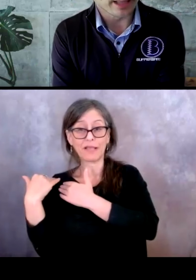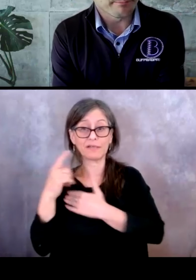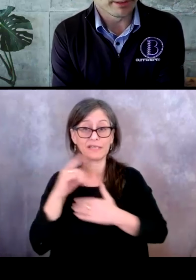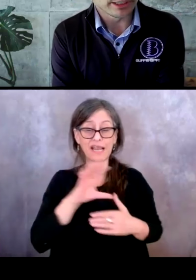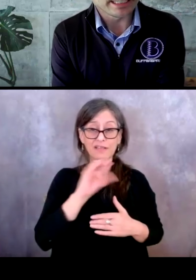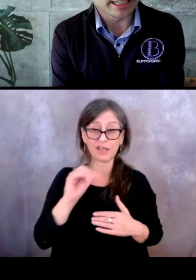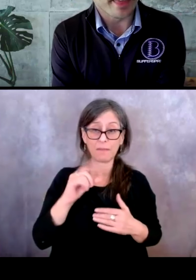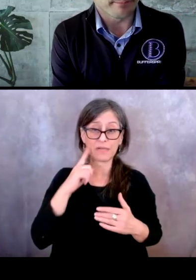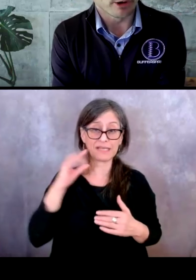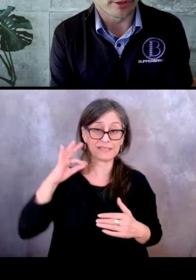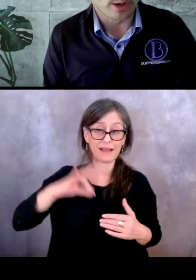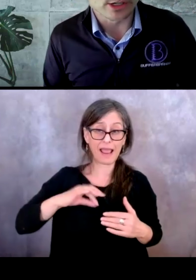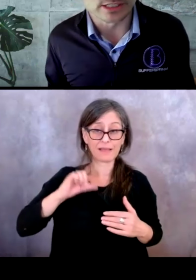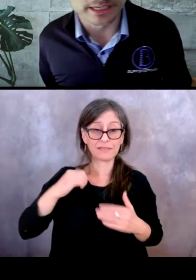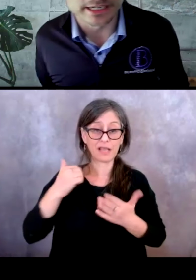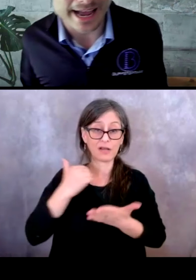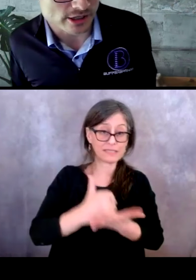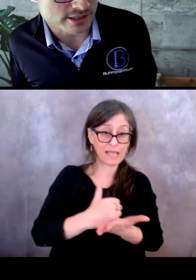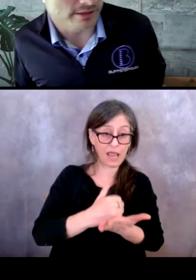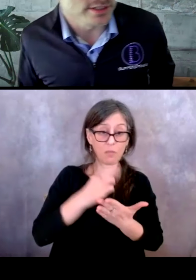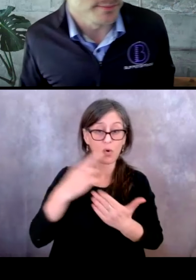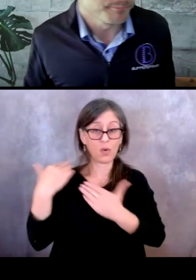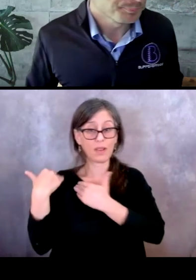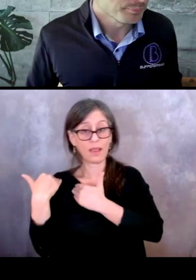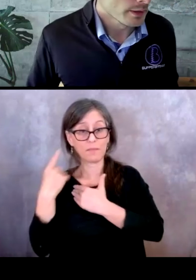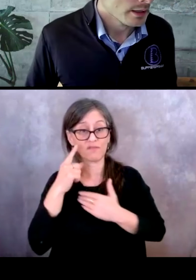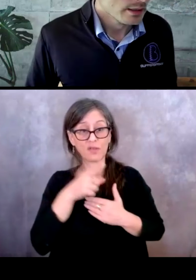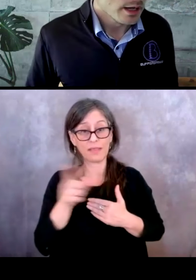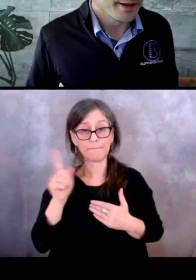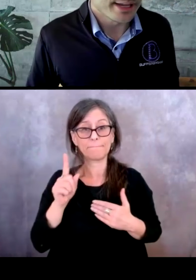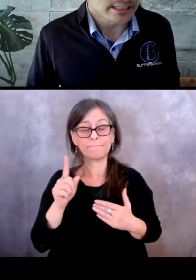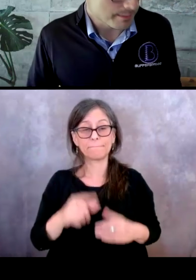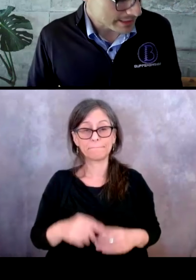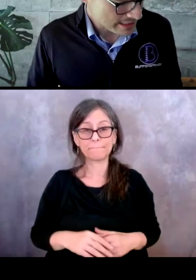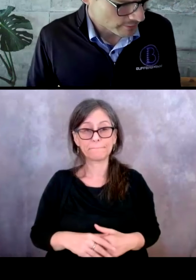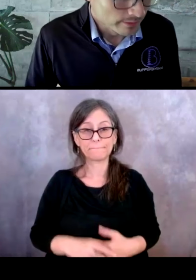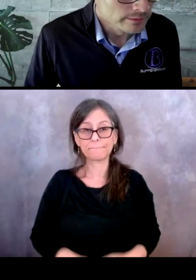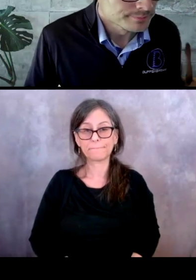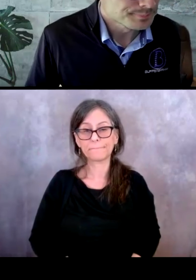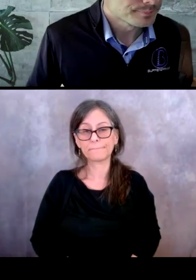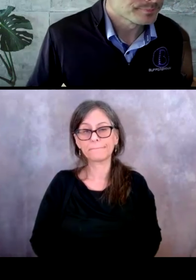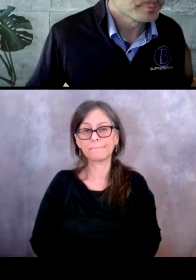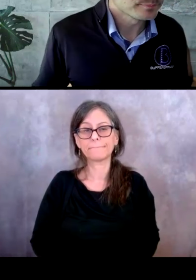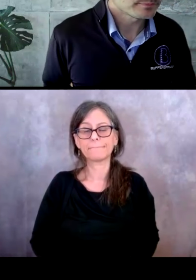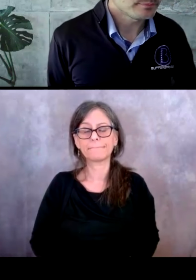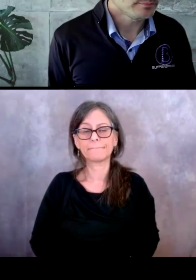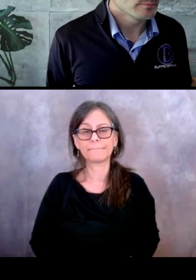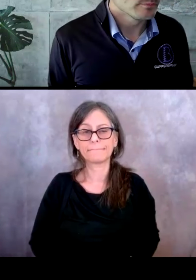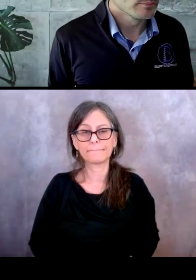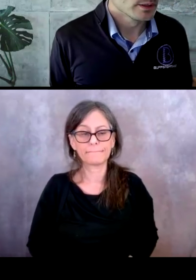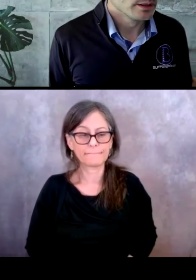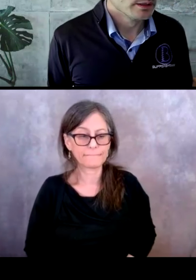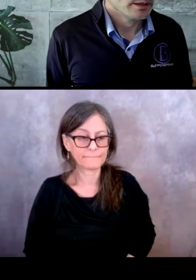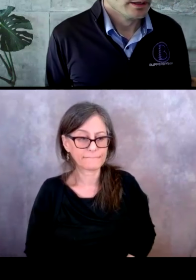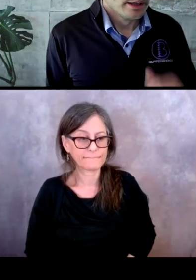asset or a liability to them? Are the questions that we need to ask ourselves. Next slide, please, Kim.